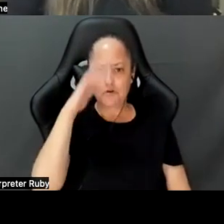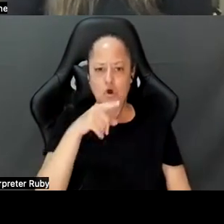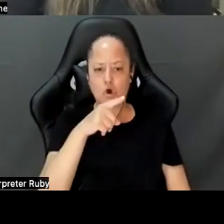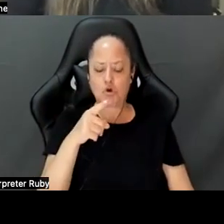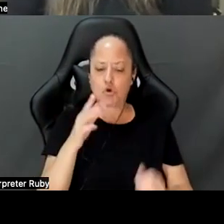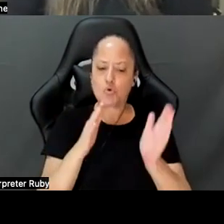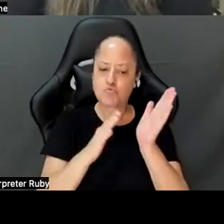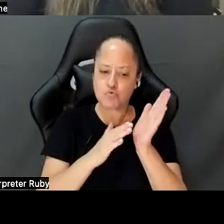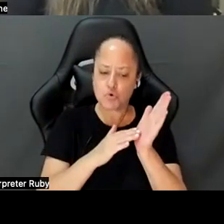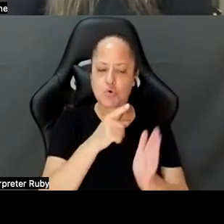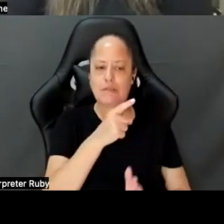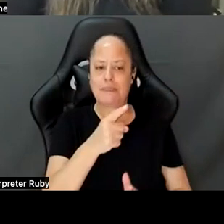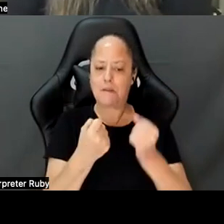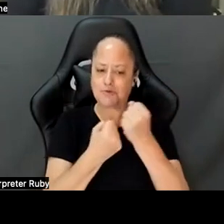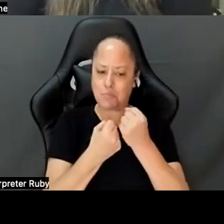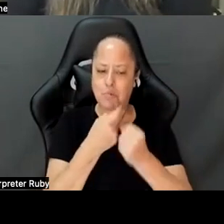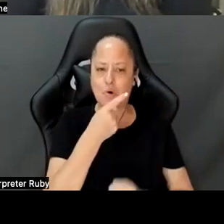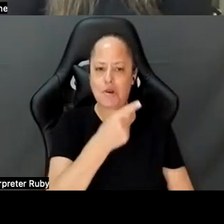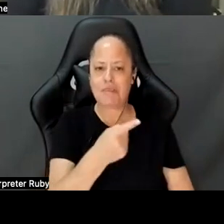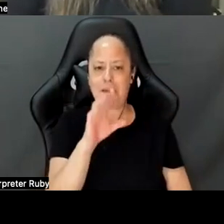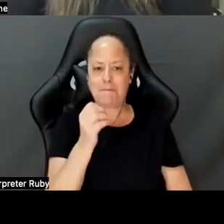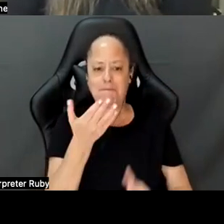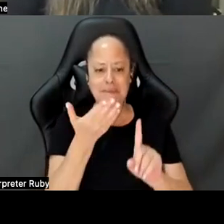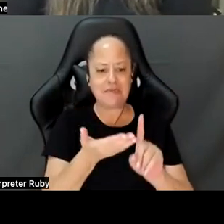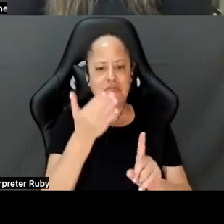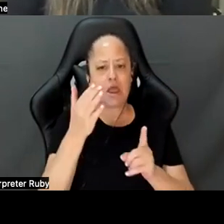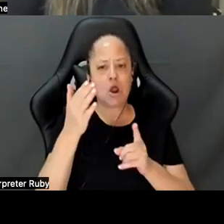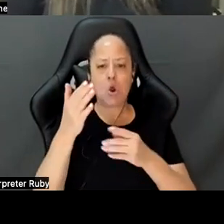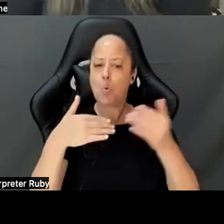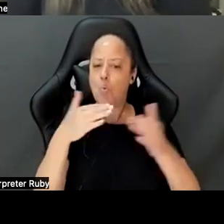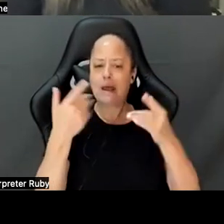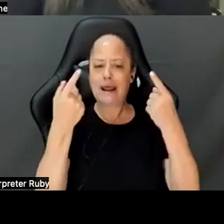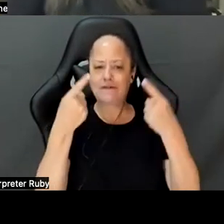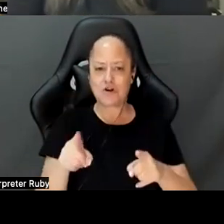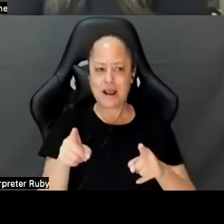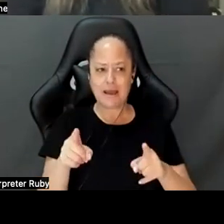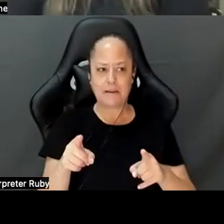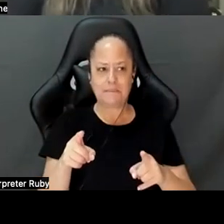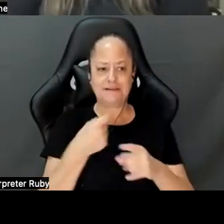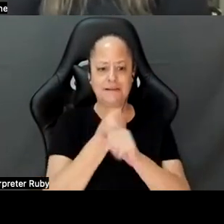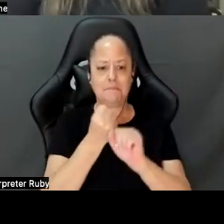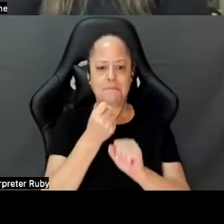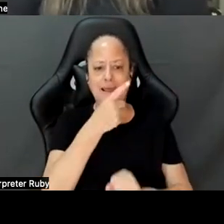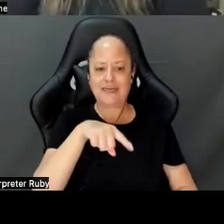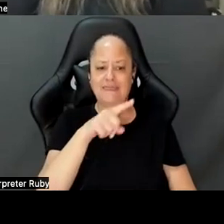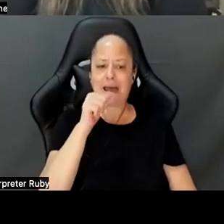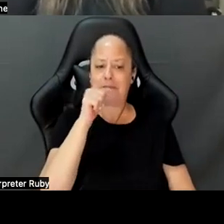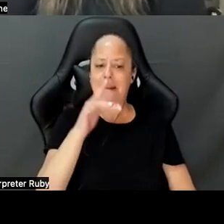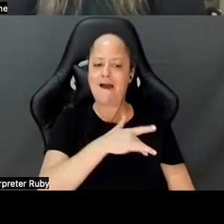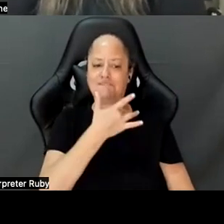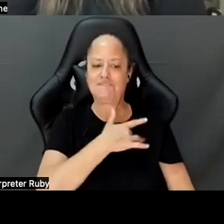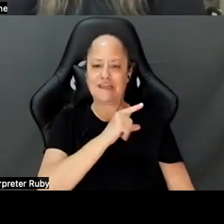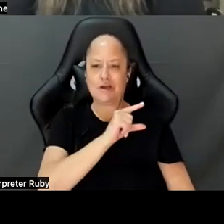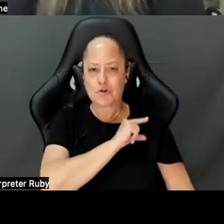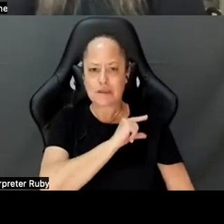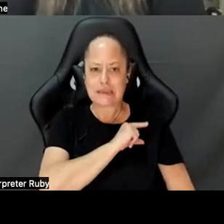them on and you'll be there whatever happens, and just making them not feel guilty about